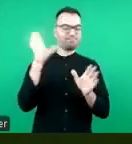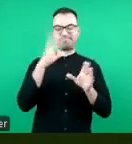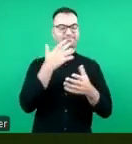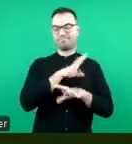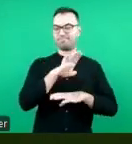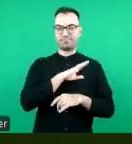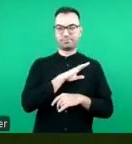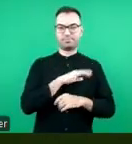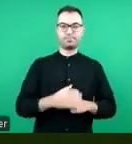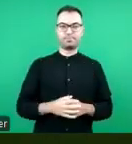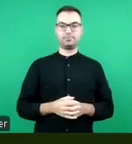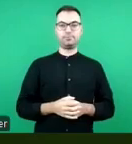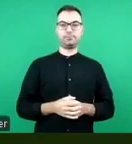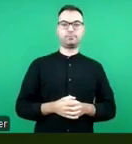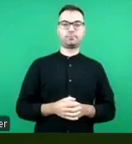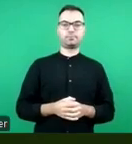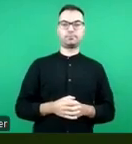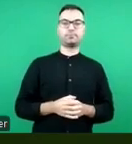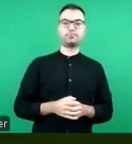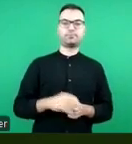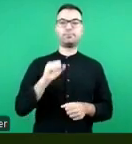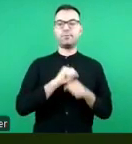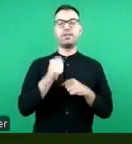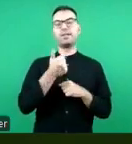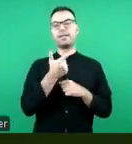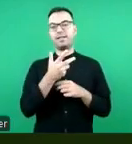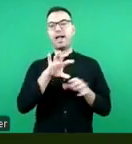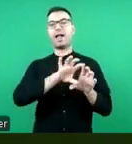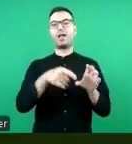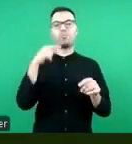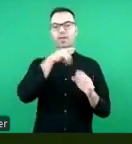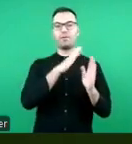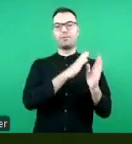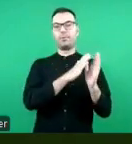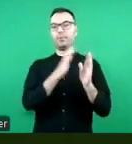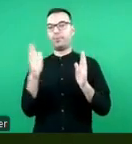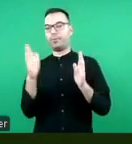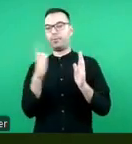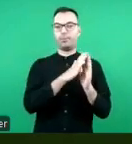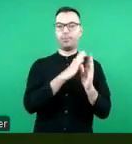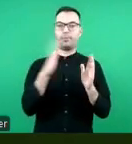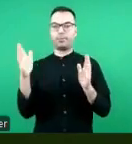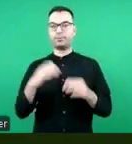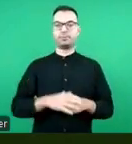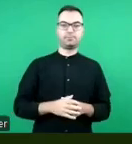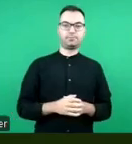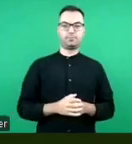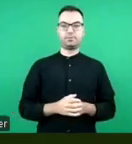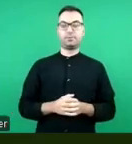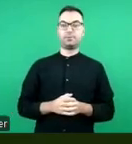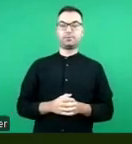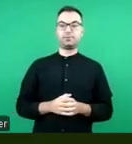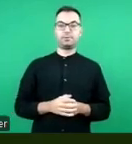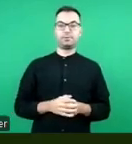If you synthesize across, okay, there is winners and losers, and taxonomic groups benefiting typically include